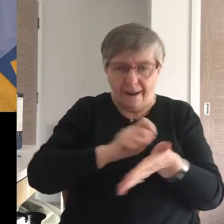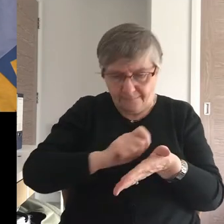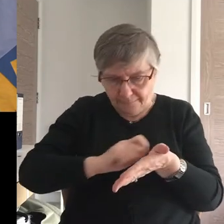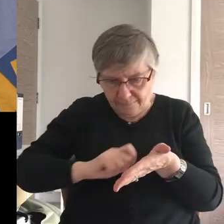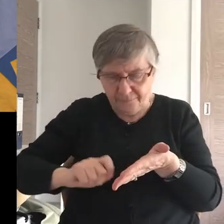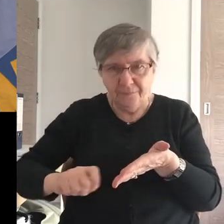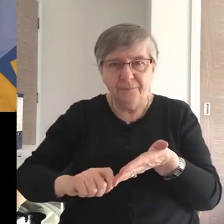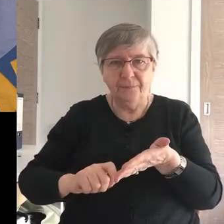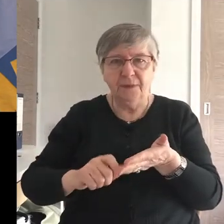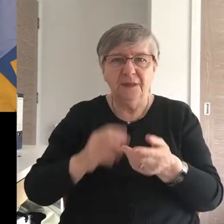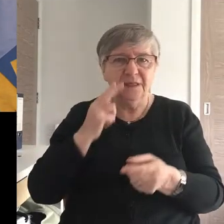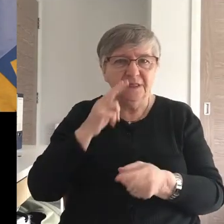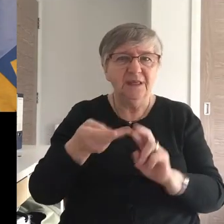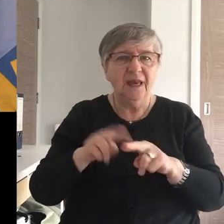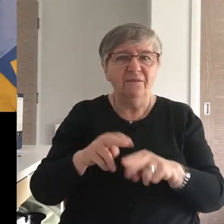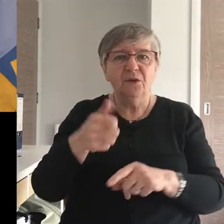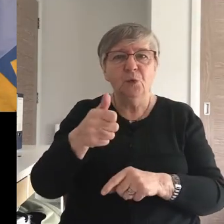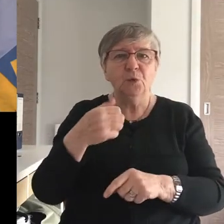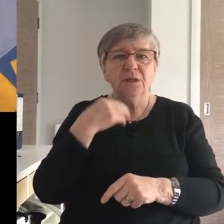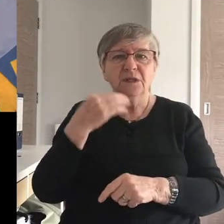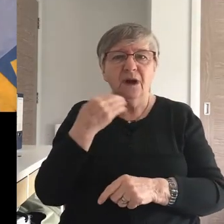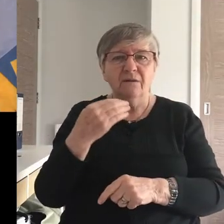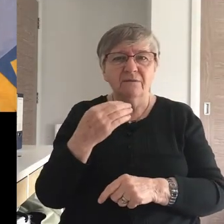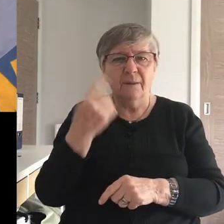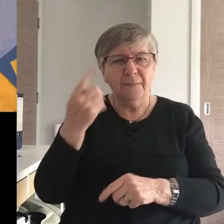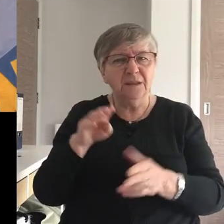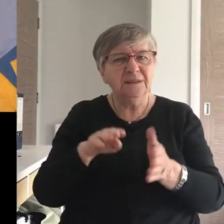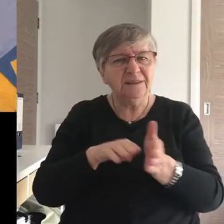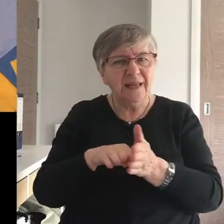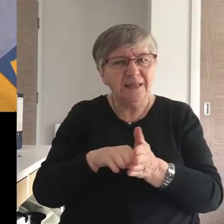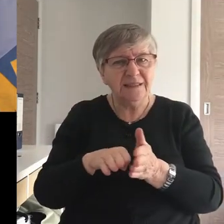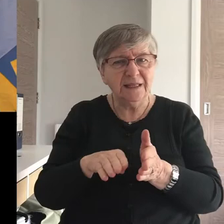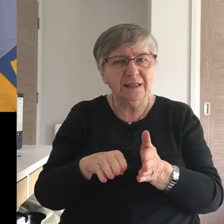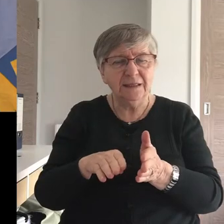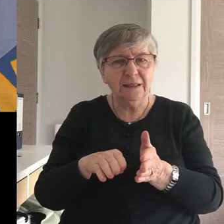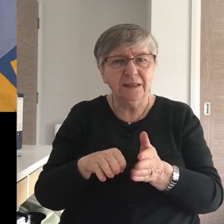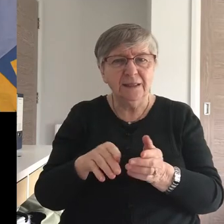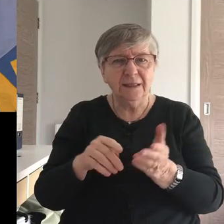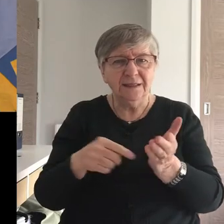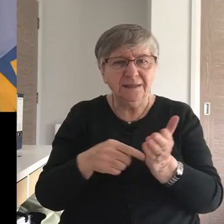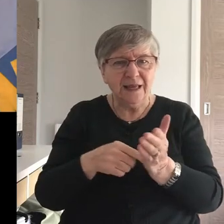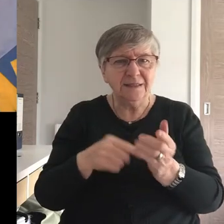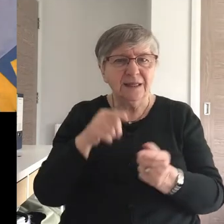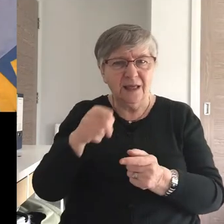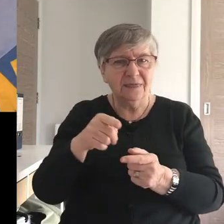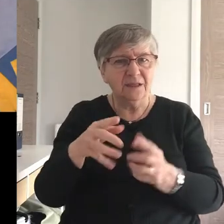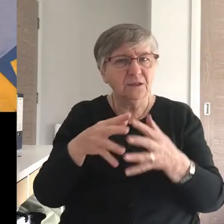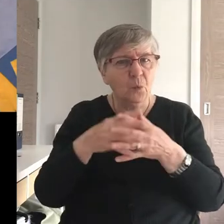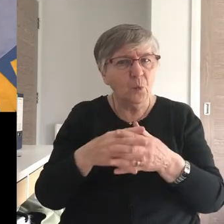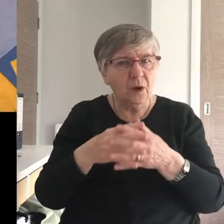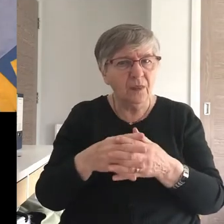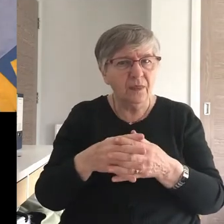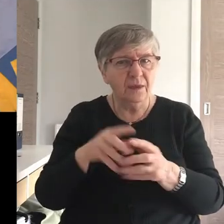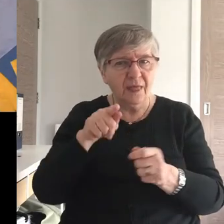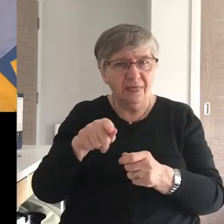exam to see if you're good enough, but testing in the sense of, is this worthy? Is this